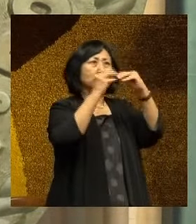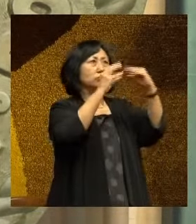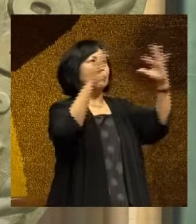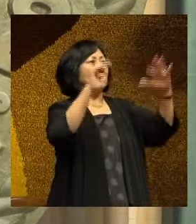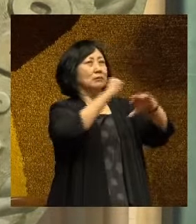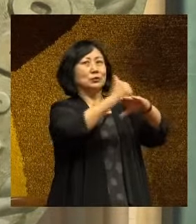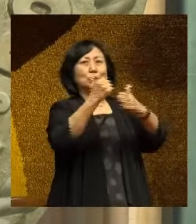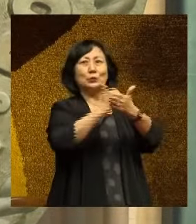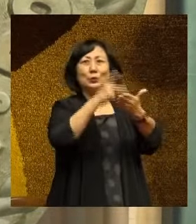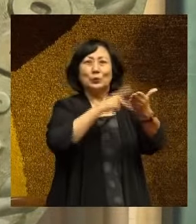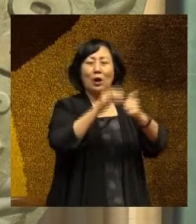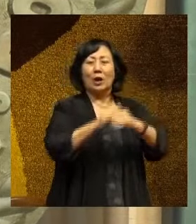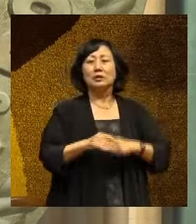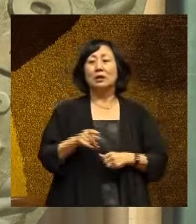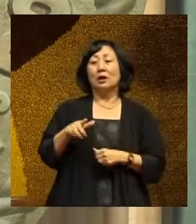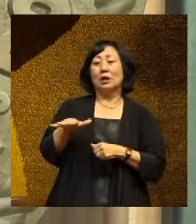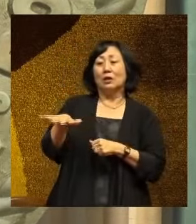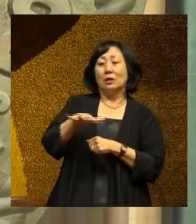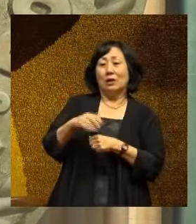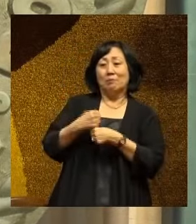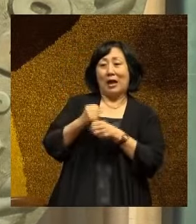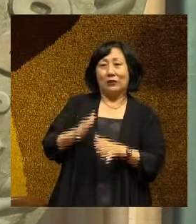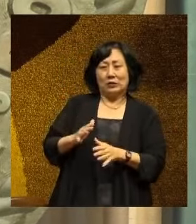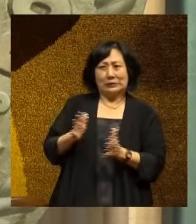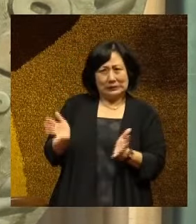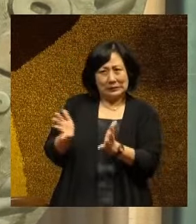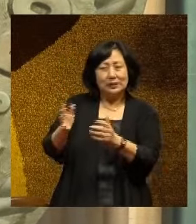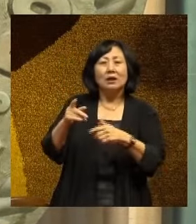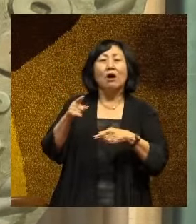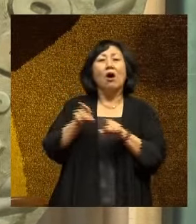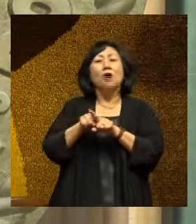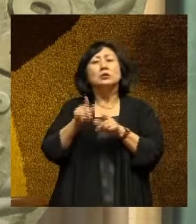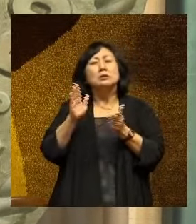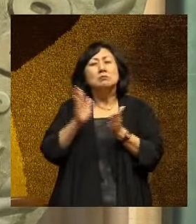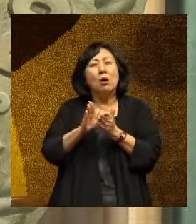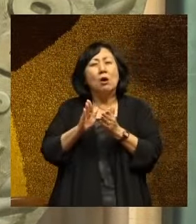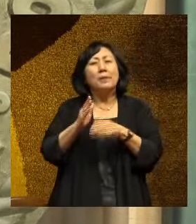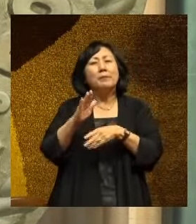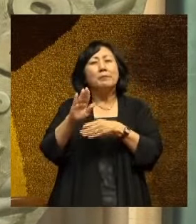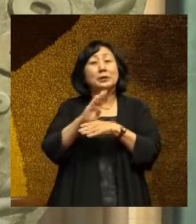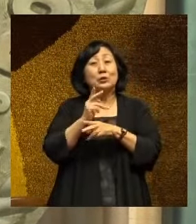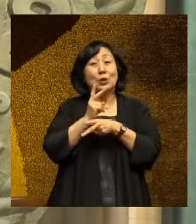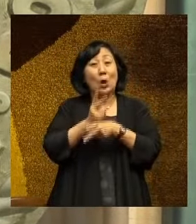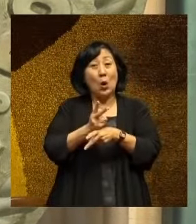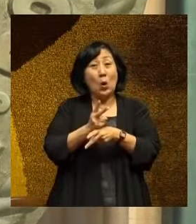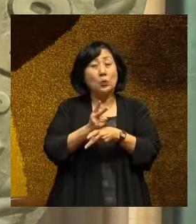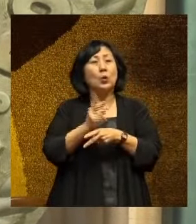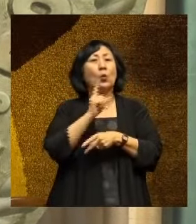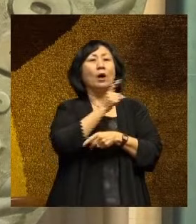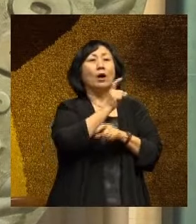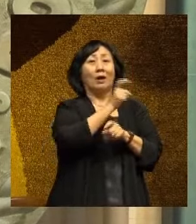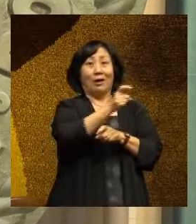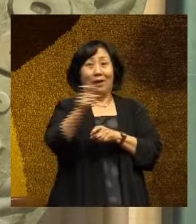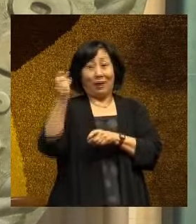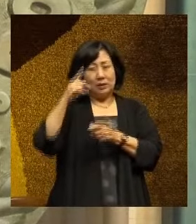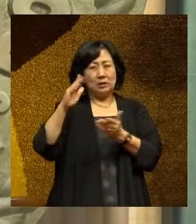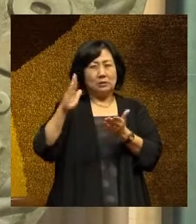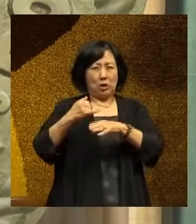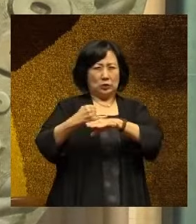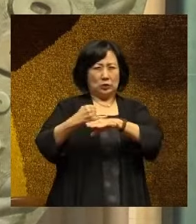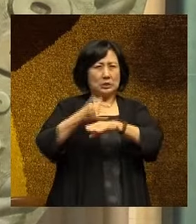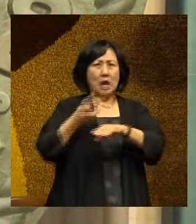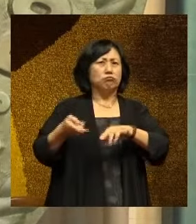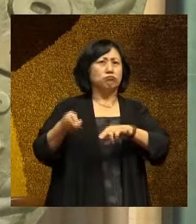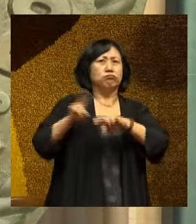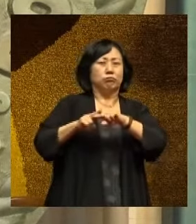and fund low-interest small business loans. With federal funds, the state is also helping small